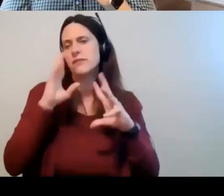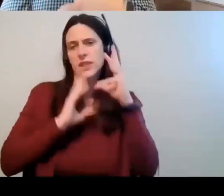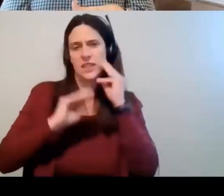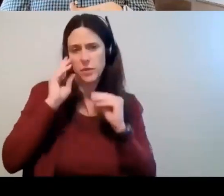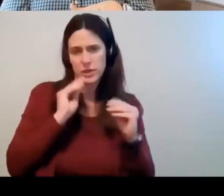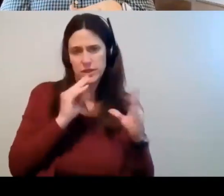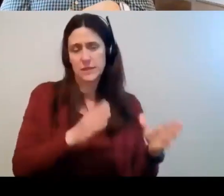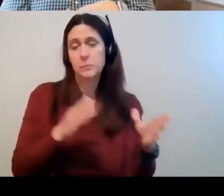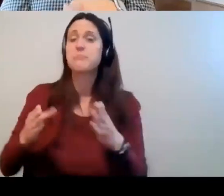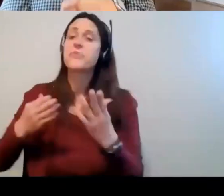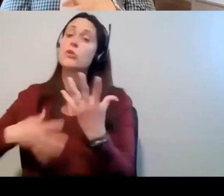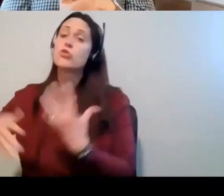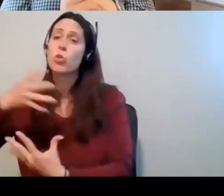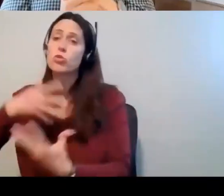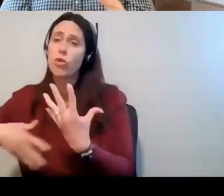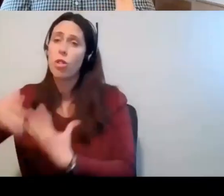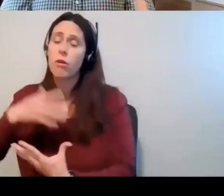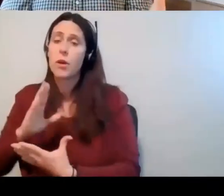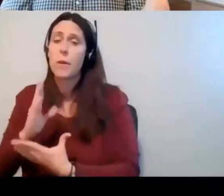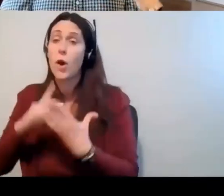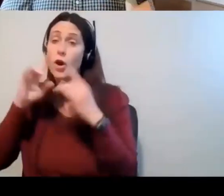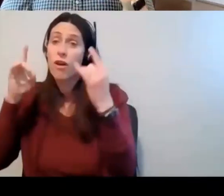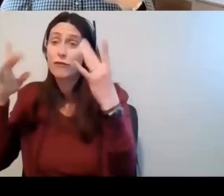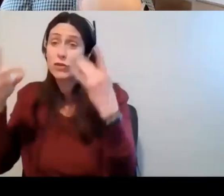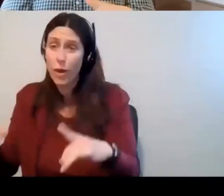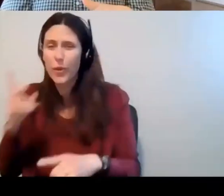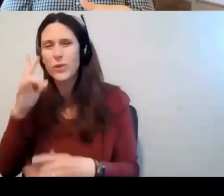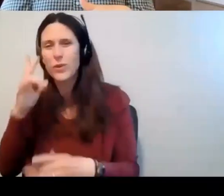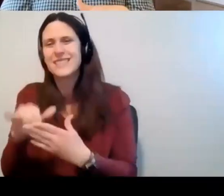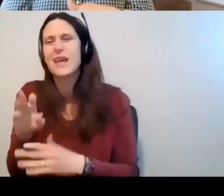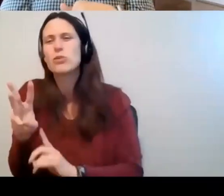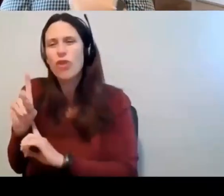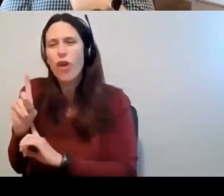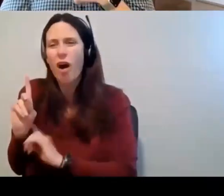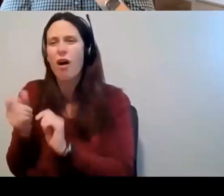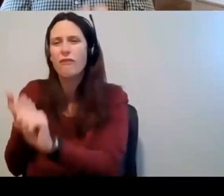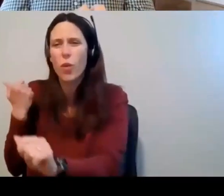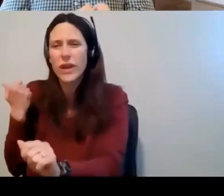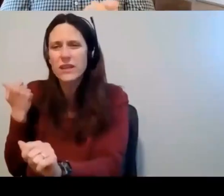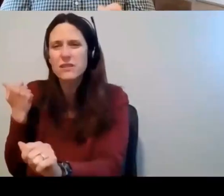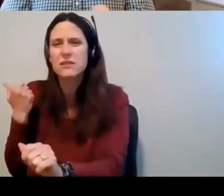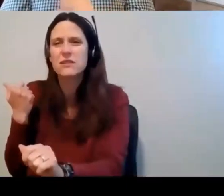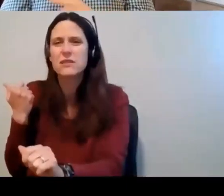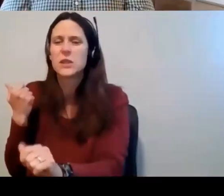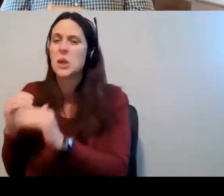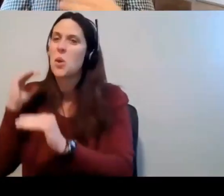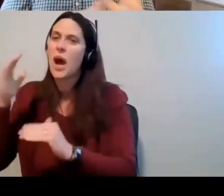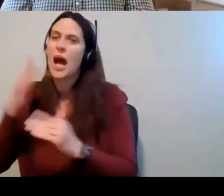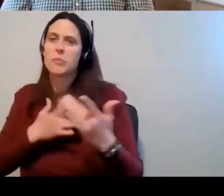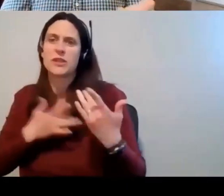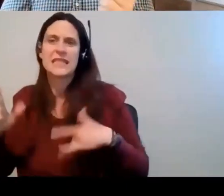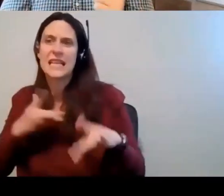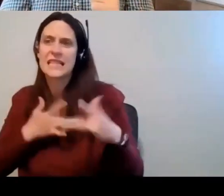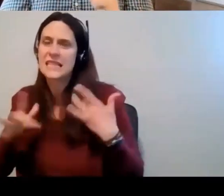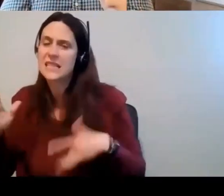And then the social aspect of trauma, also we see that withdrawal or avoidance. We might see hypersensitivity, both to environment,